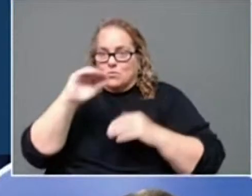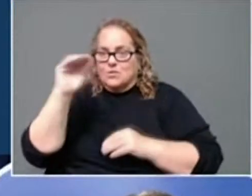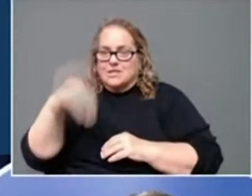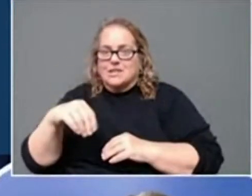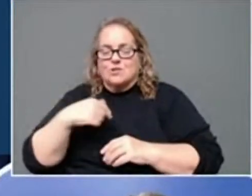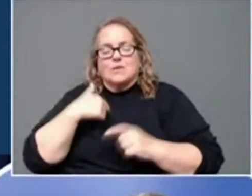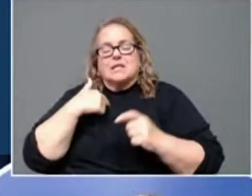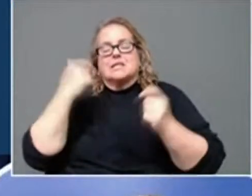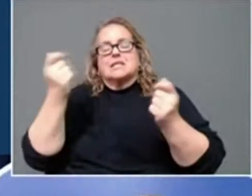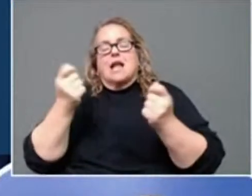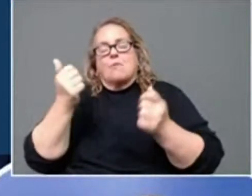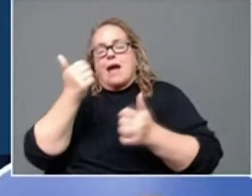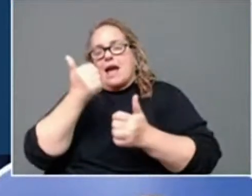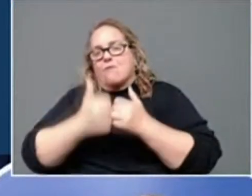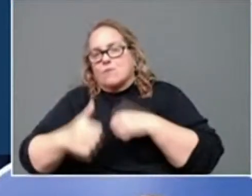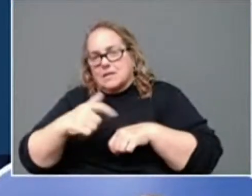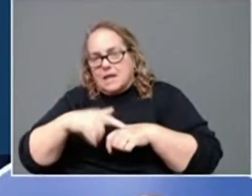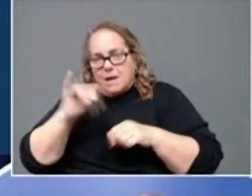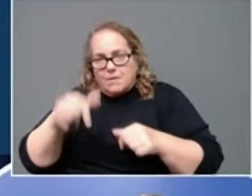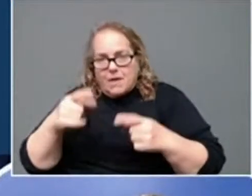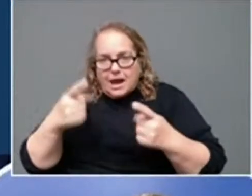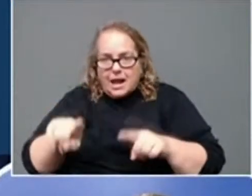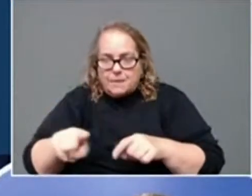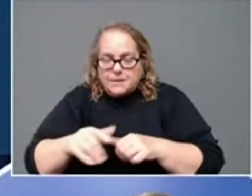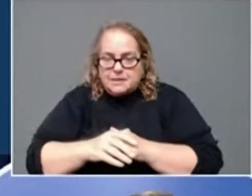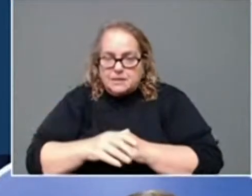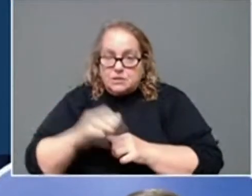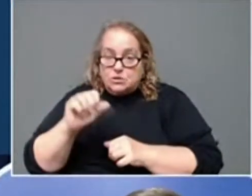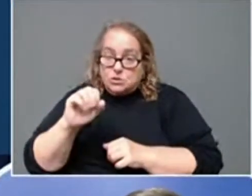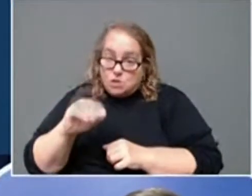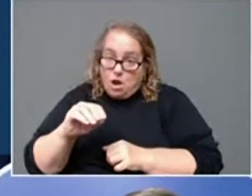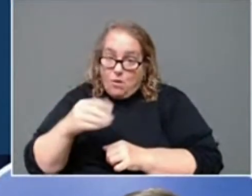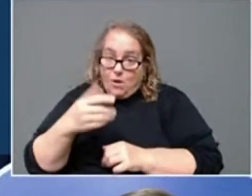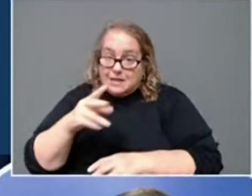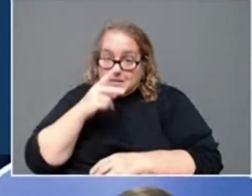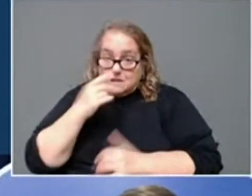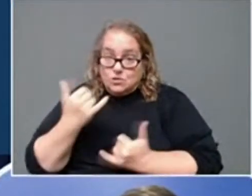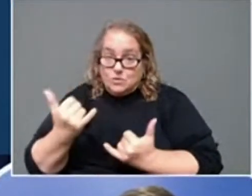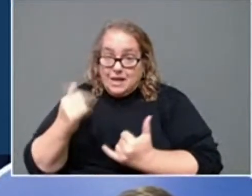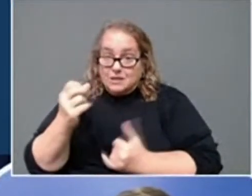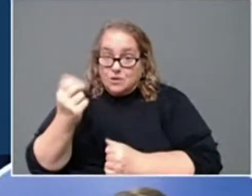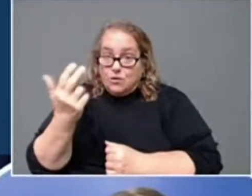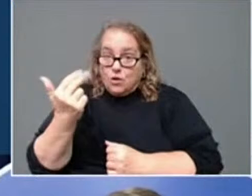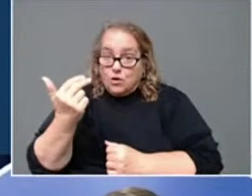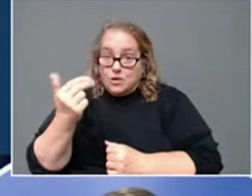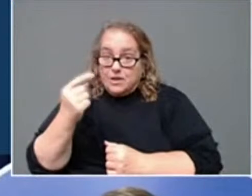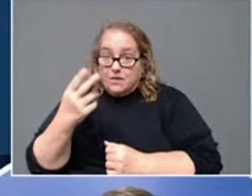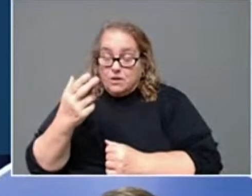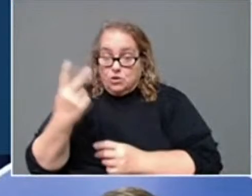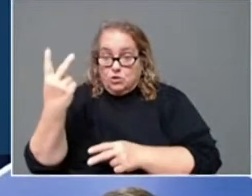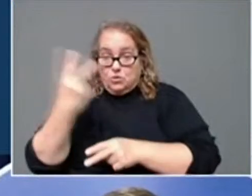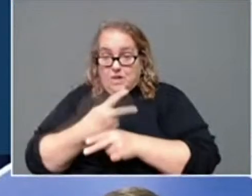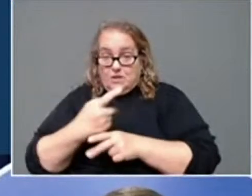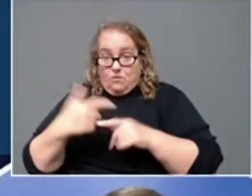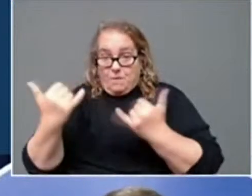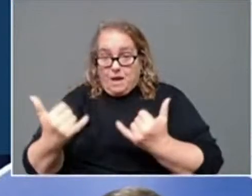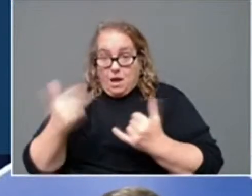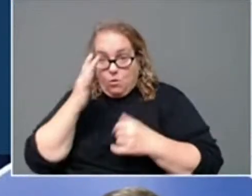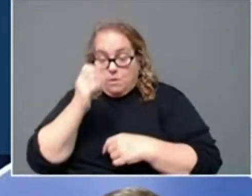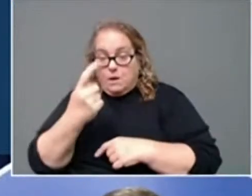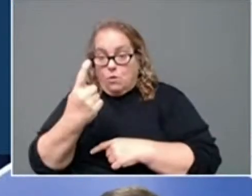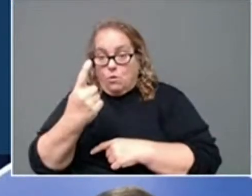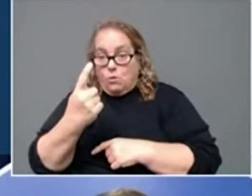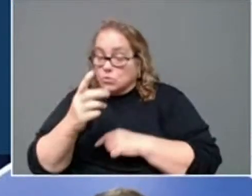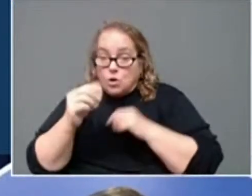every time that happens. So let's see, today is the 13th. 2 days from now will be 1 year. No,